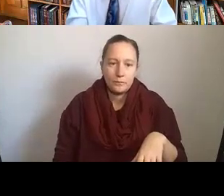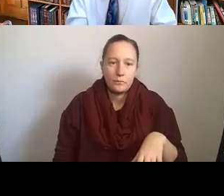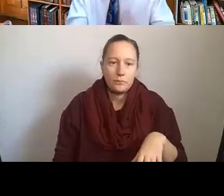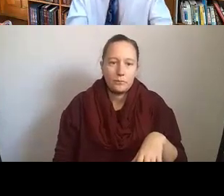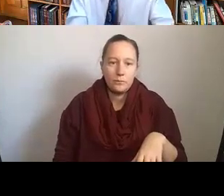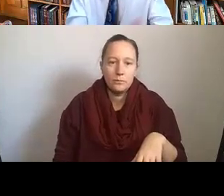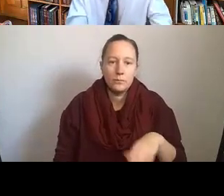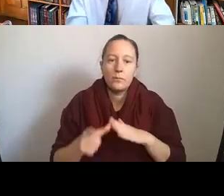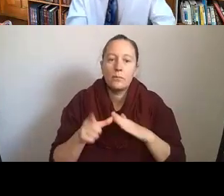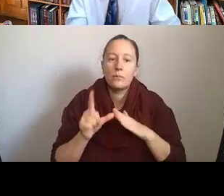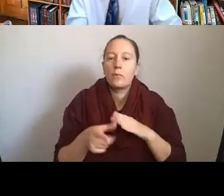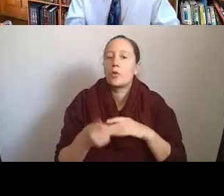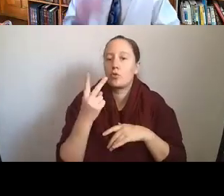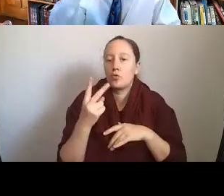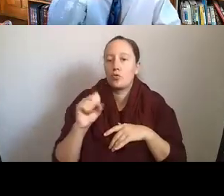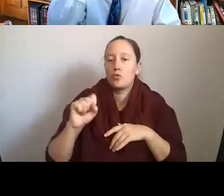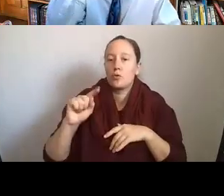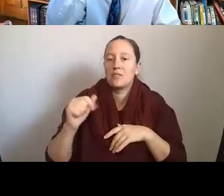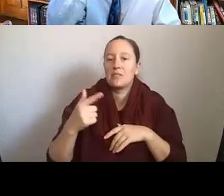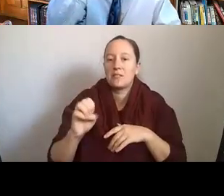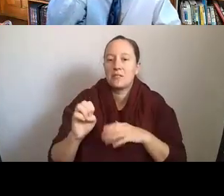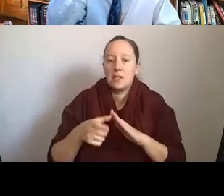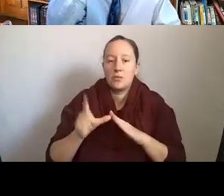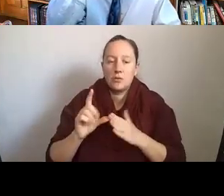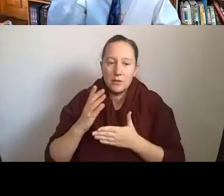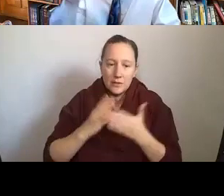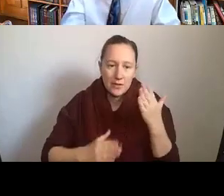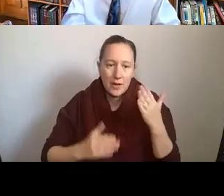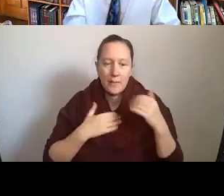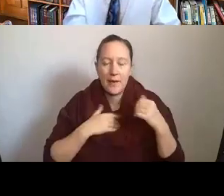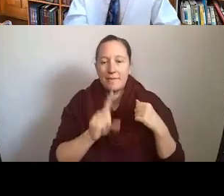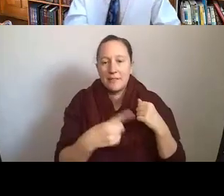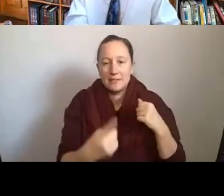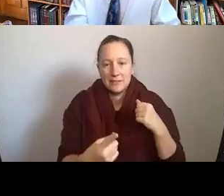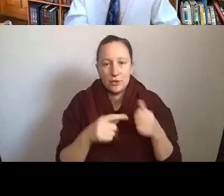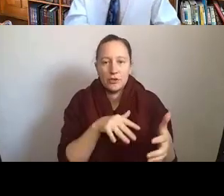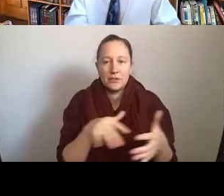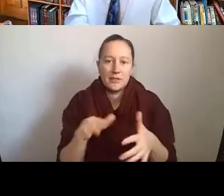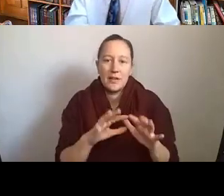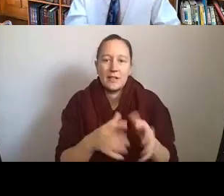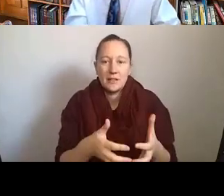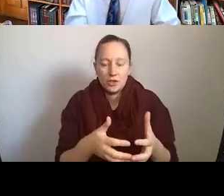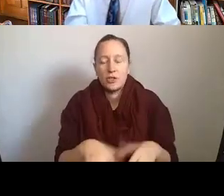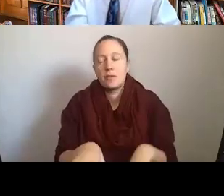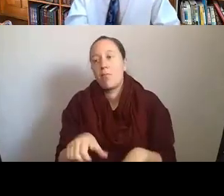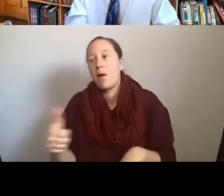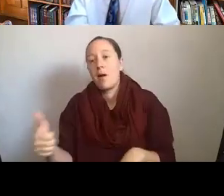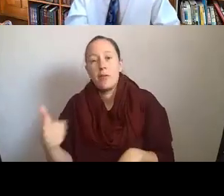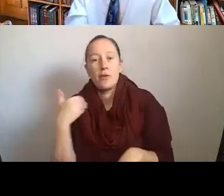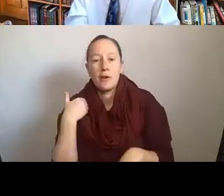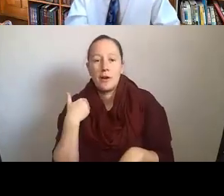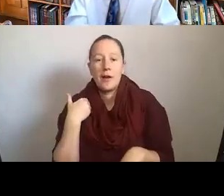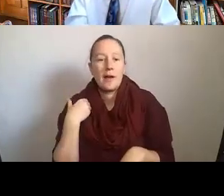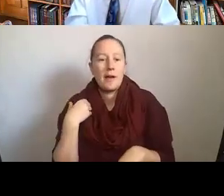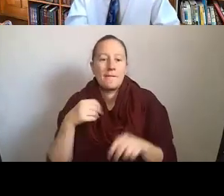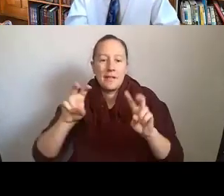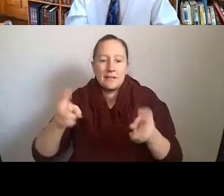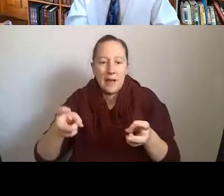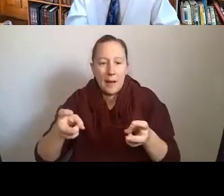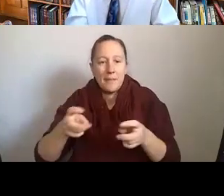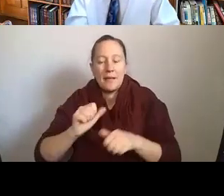Review, it's a two-stage review. Again, some institutes have a single study section. Other institutes use topic-based study